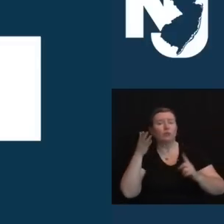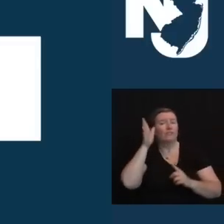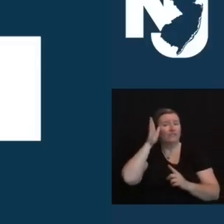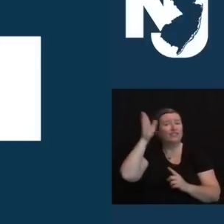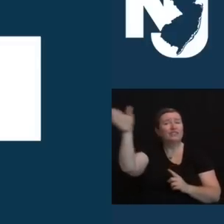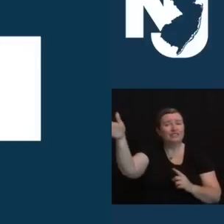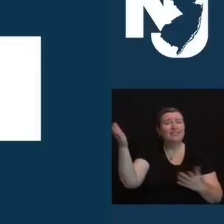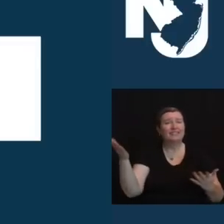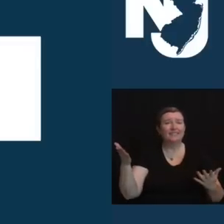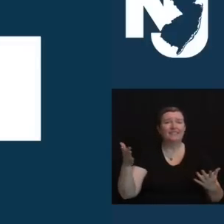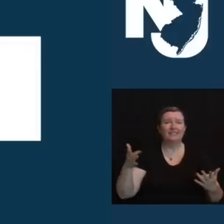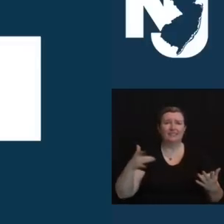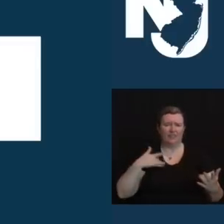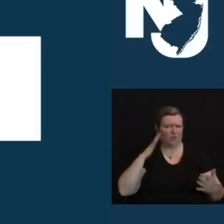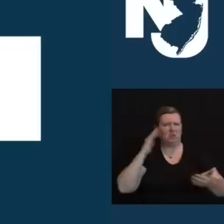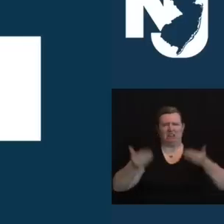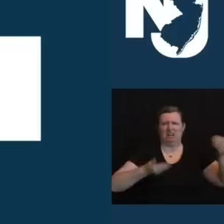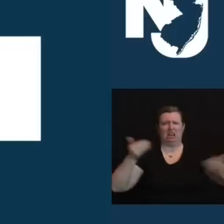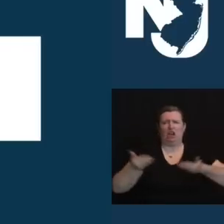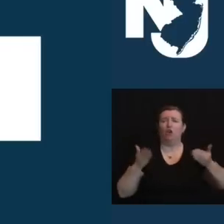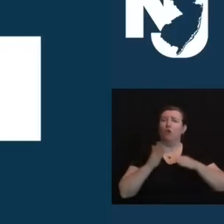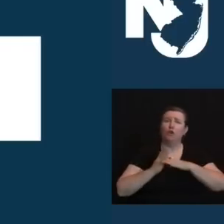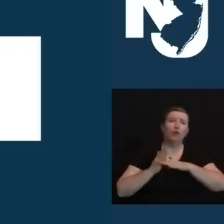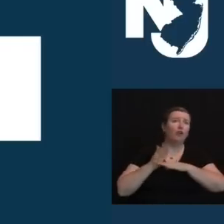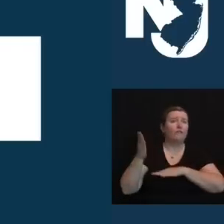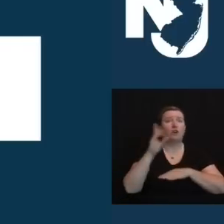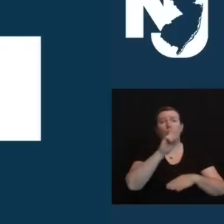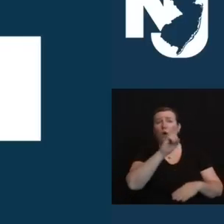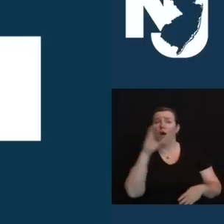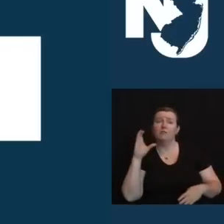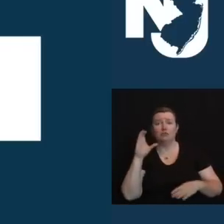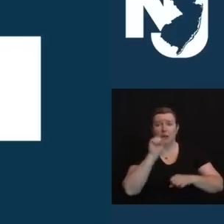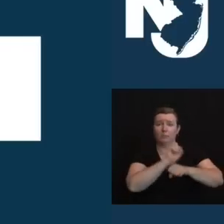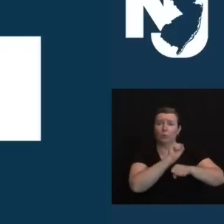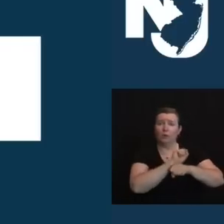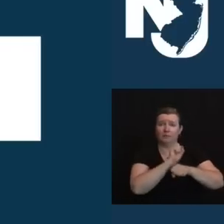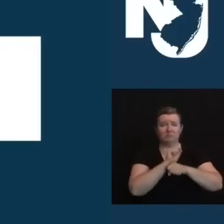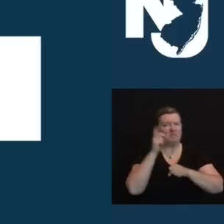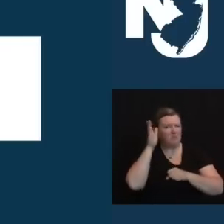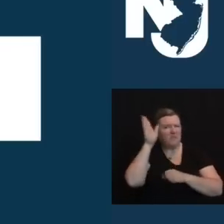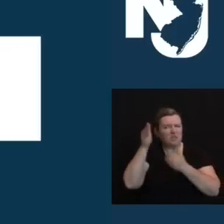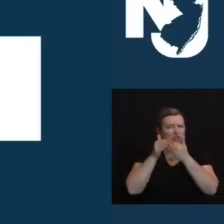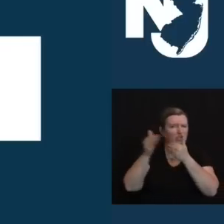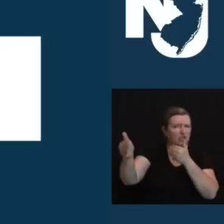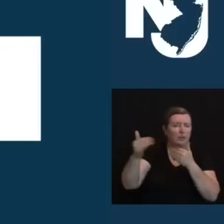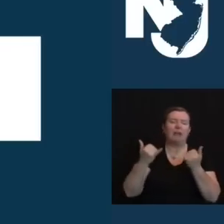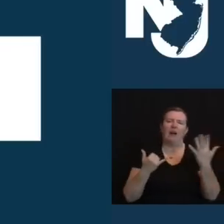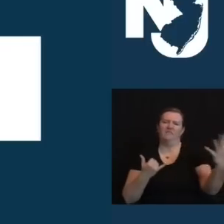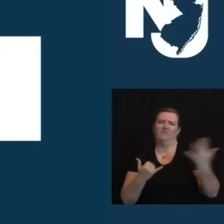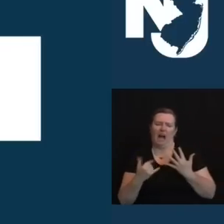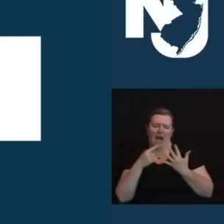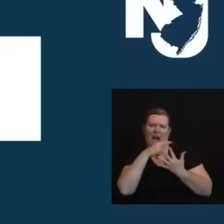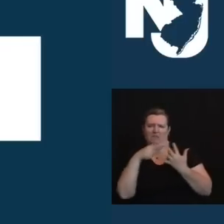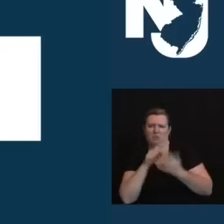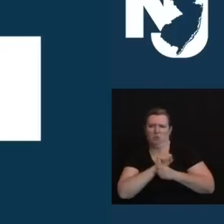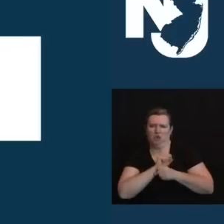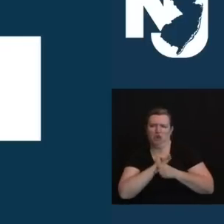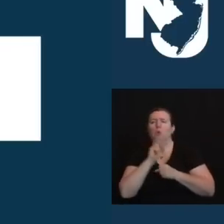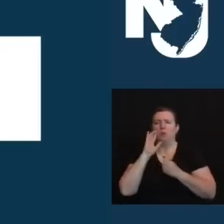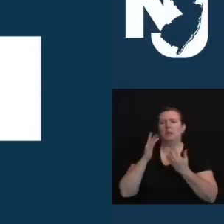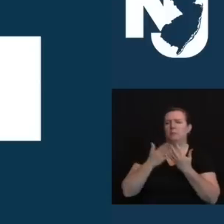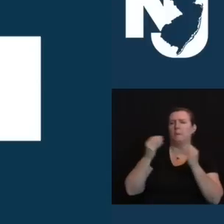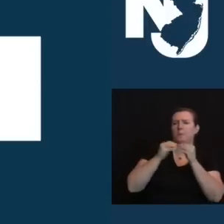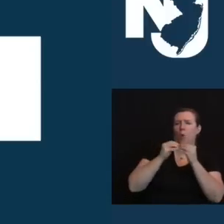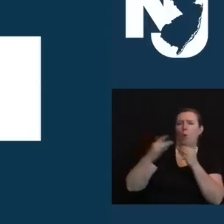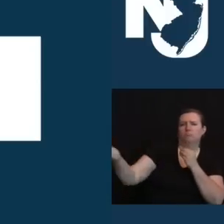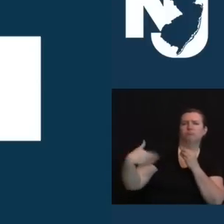the hundreds of employees, and it's exactly the sort of jobs we want and need in New Jersey and that are really purpose